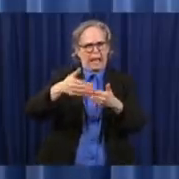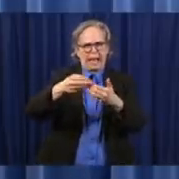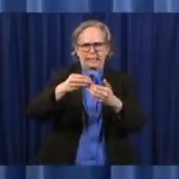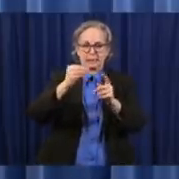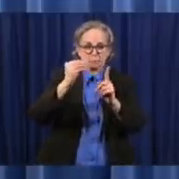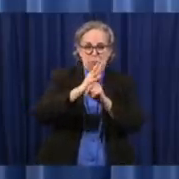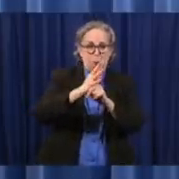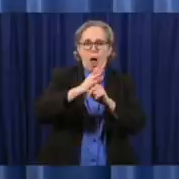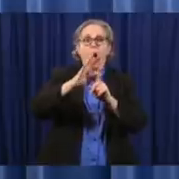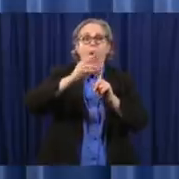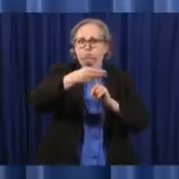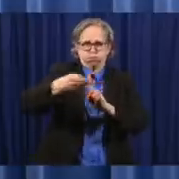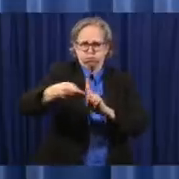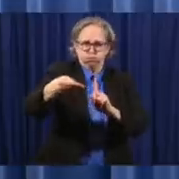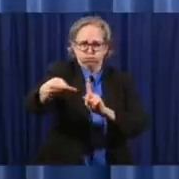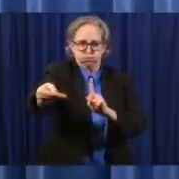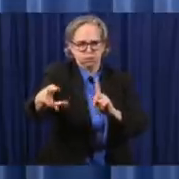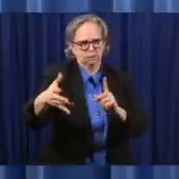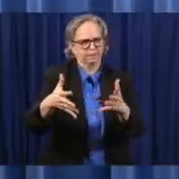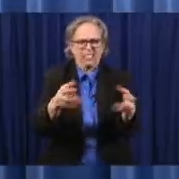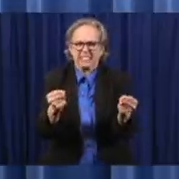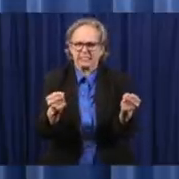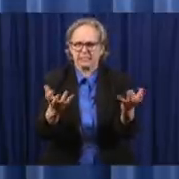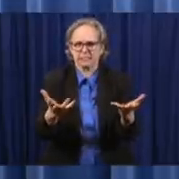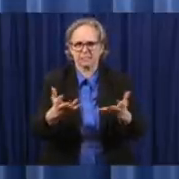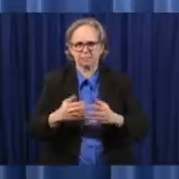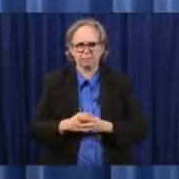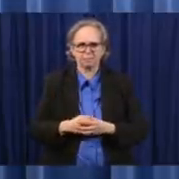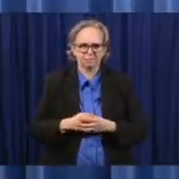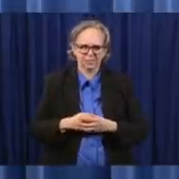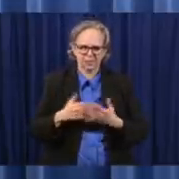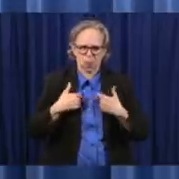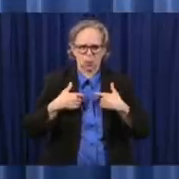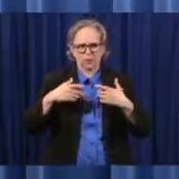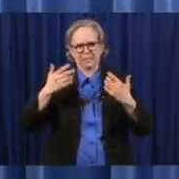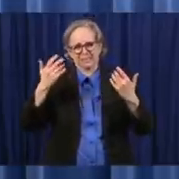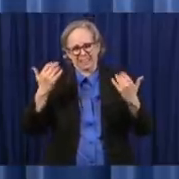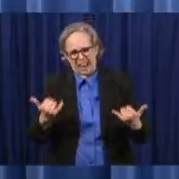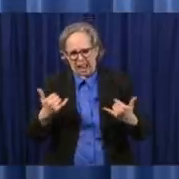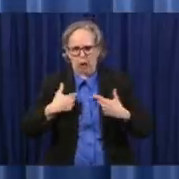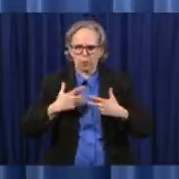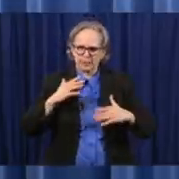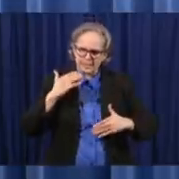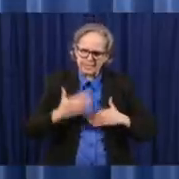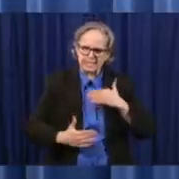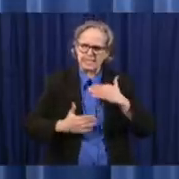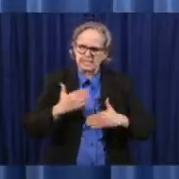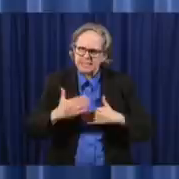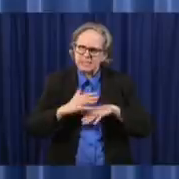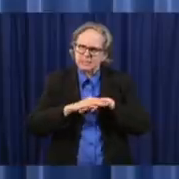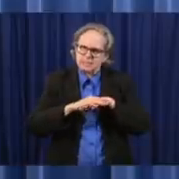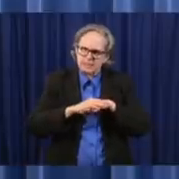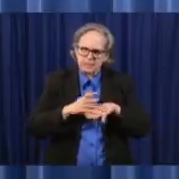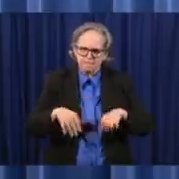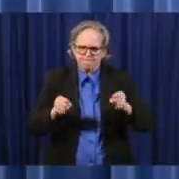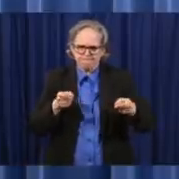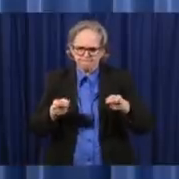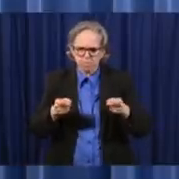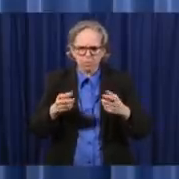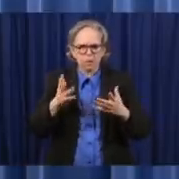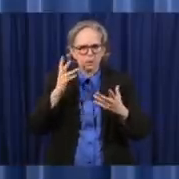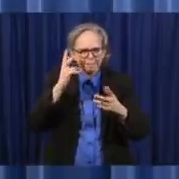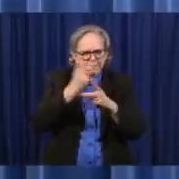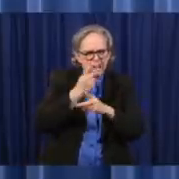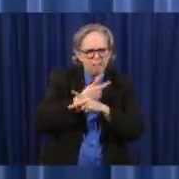phase this in, and we have to provide help to people. So it is a work in progress. A lot is going on